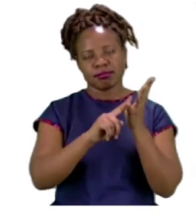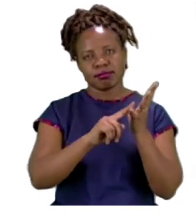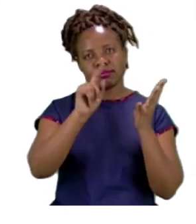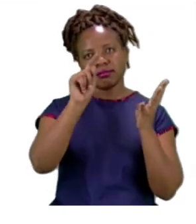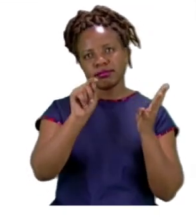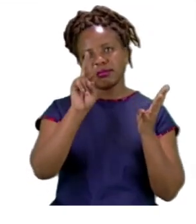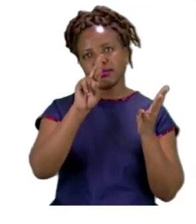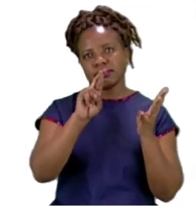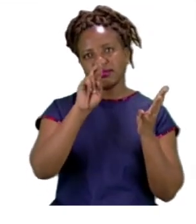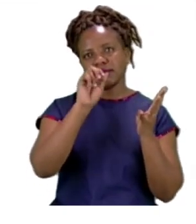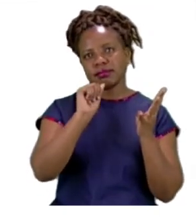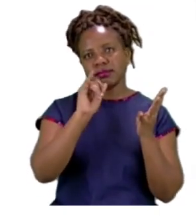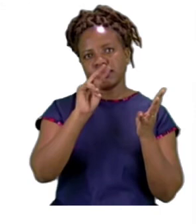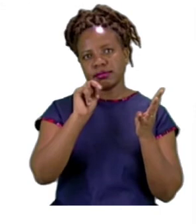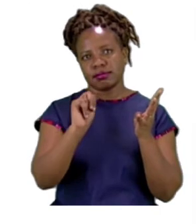pail,